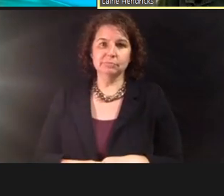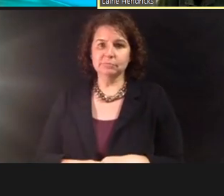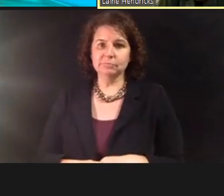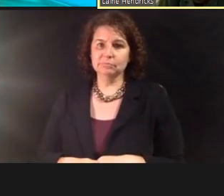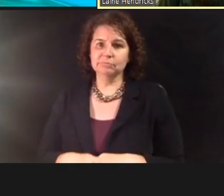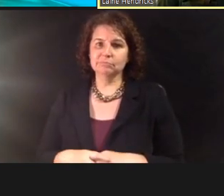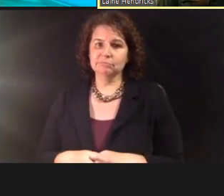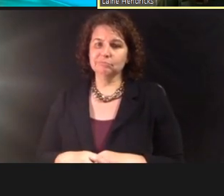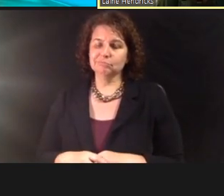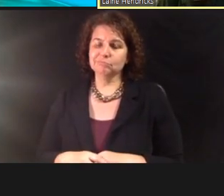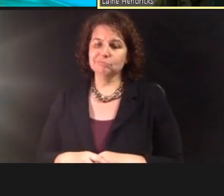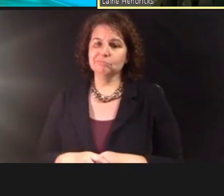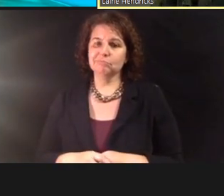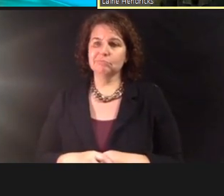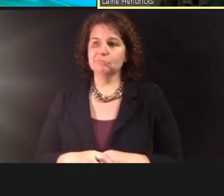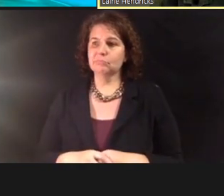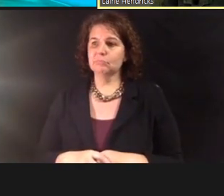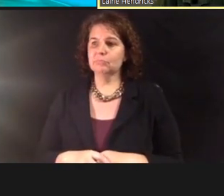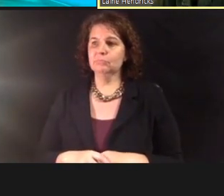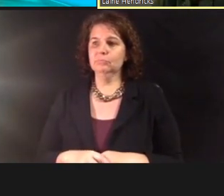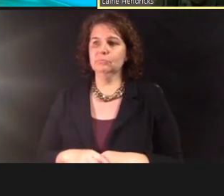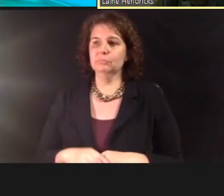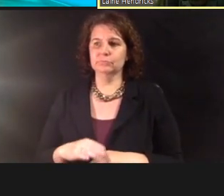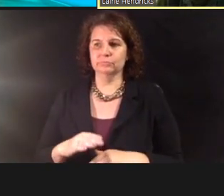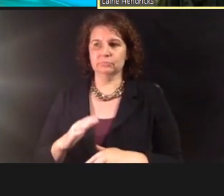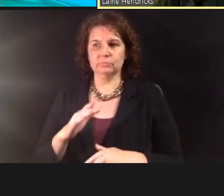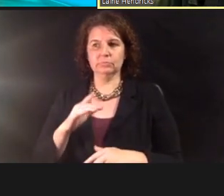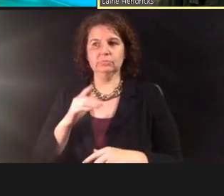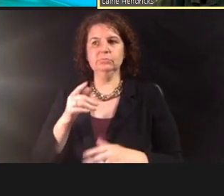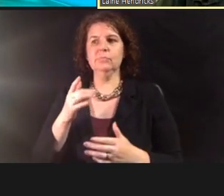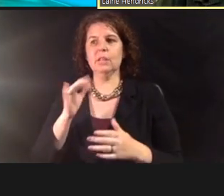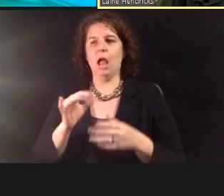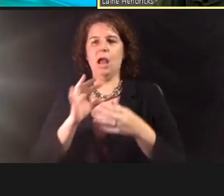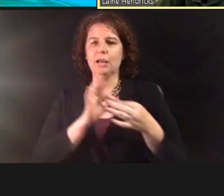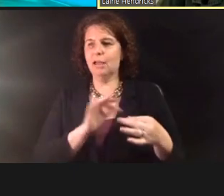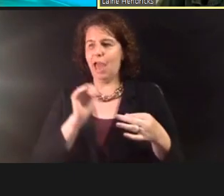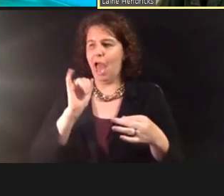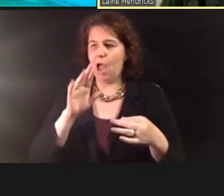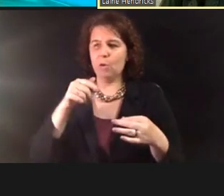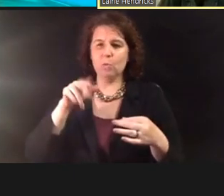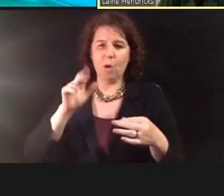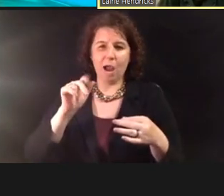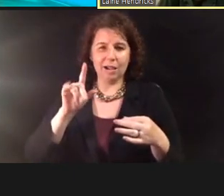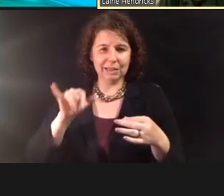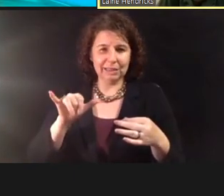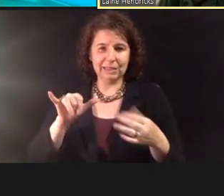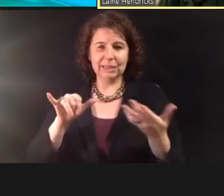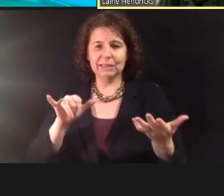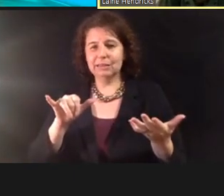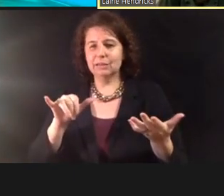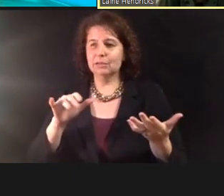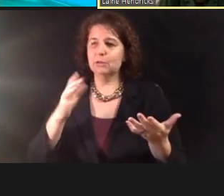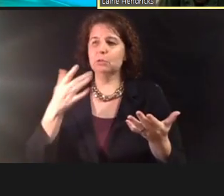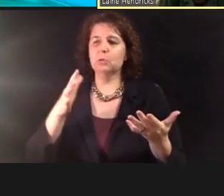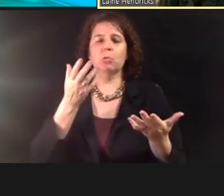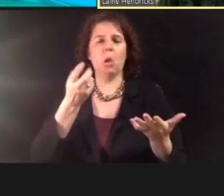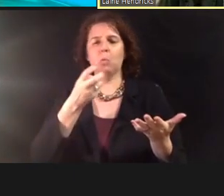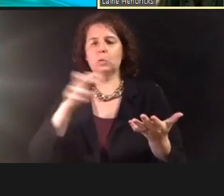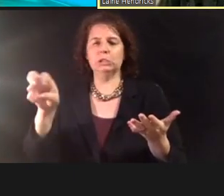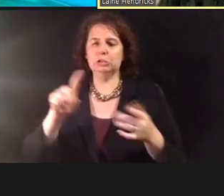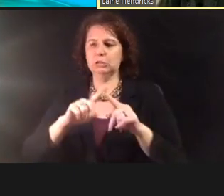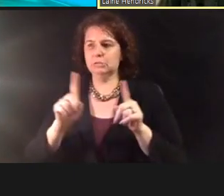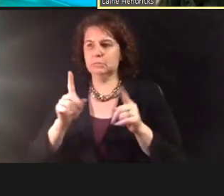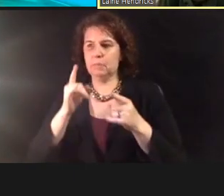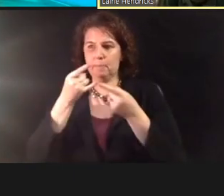Somewhat related to air quality, this is a stretch. Let's shift over to masks. We have a mask-related question from another Lisa. We have a lot